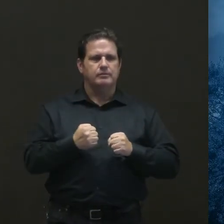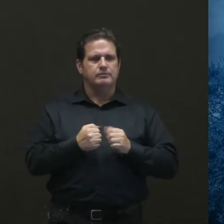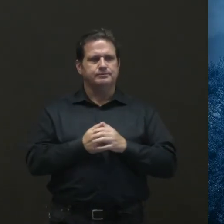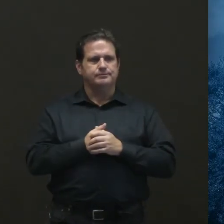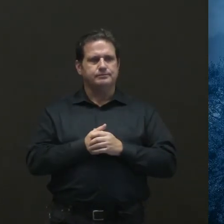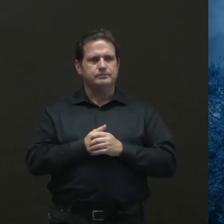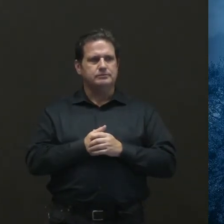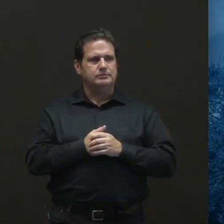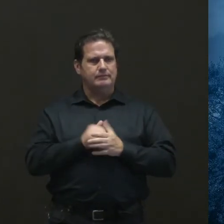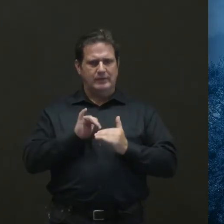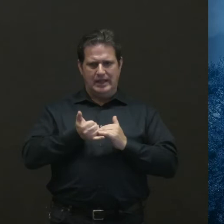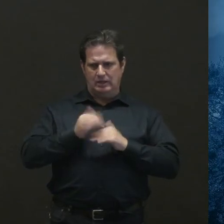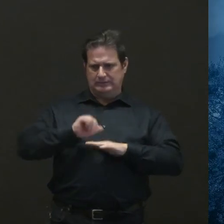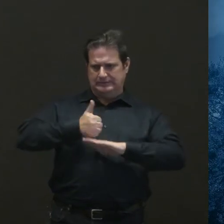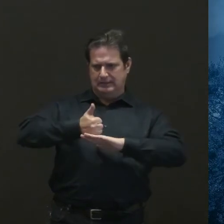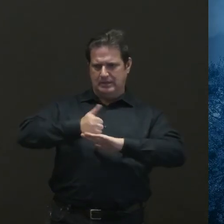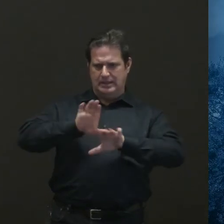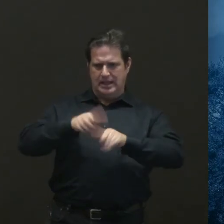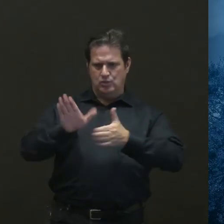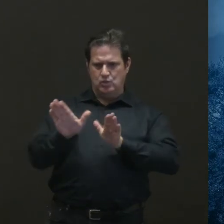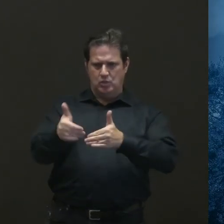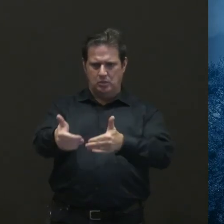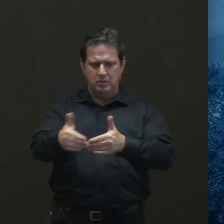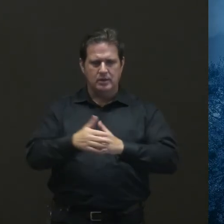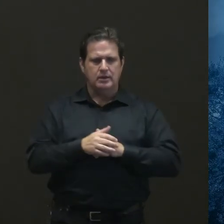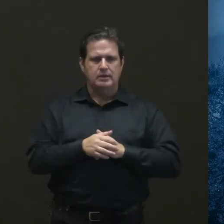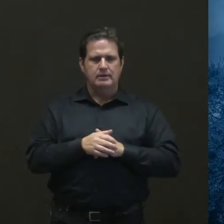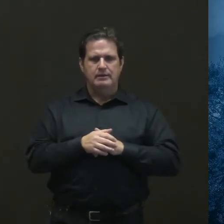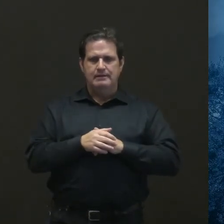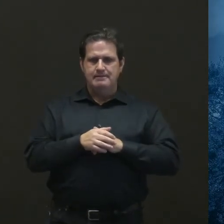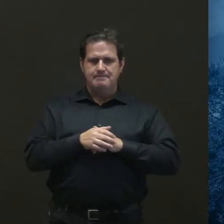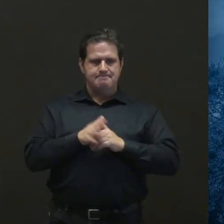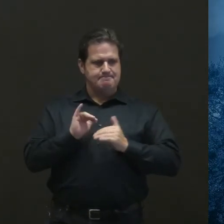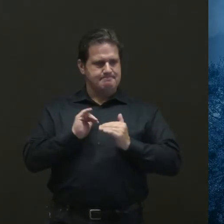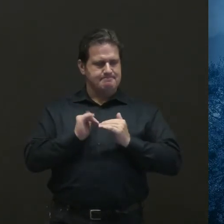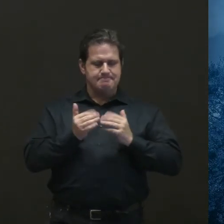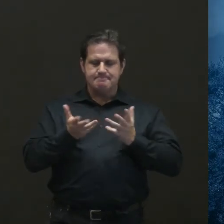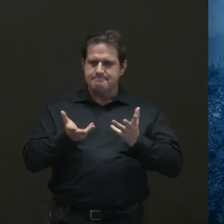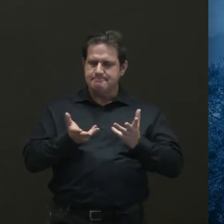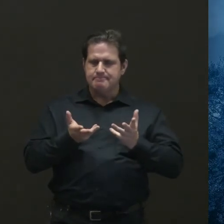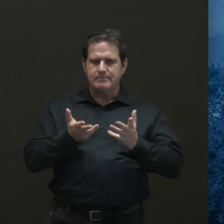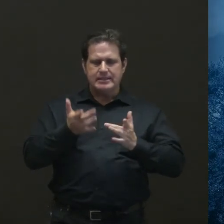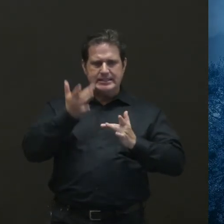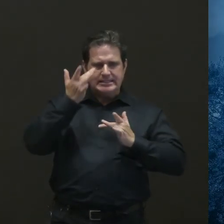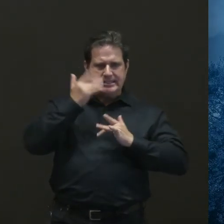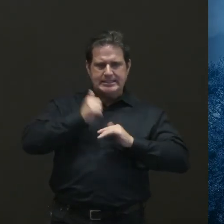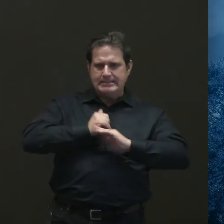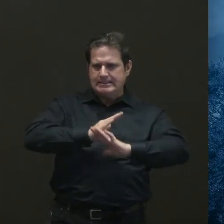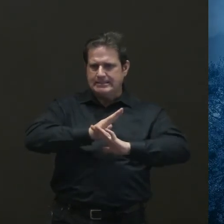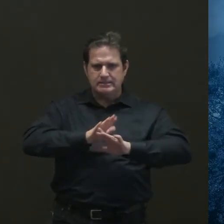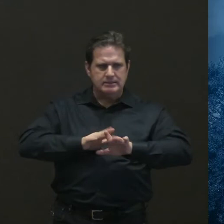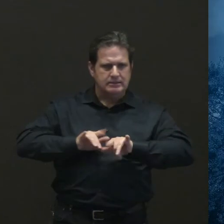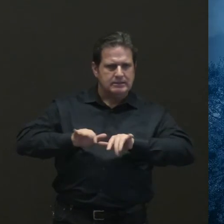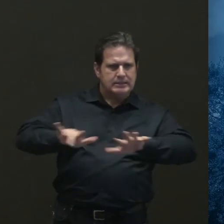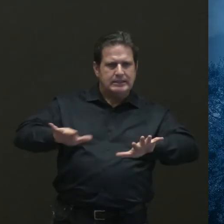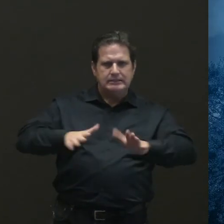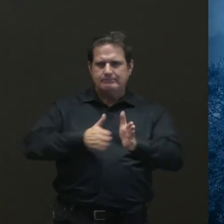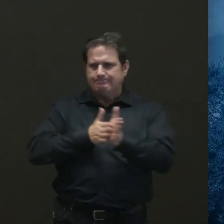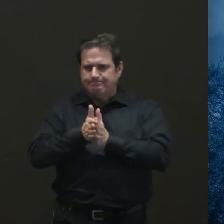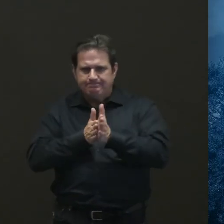to the geometry of classrooms, the science of disease transmission,